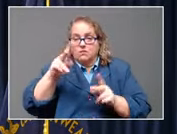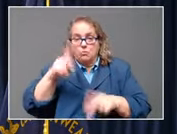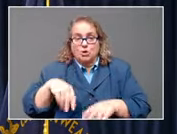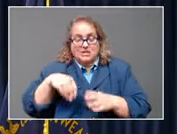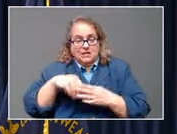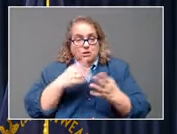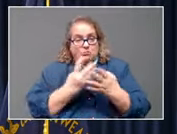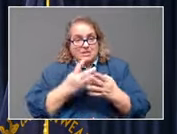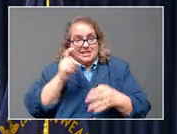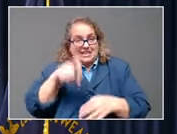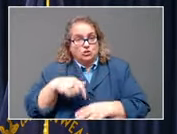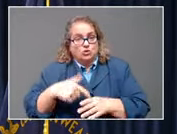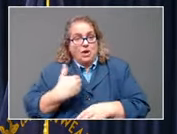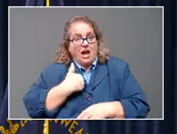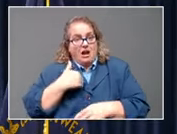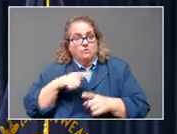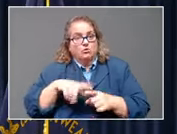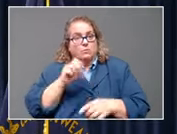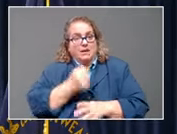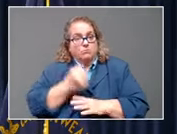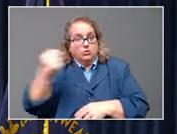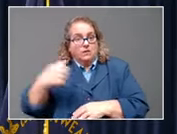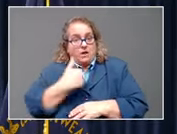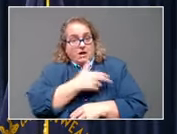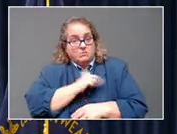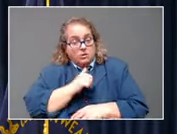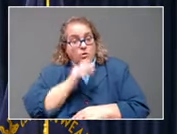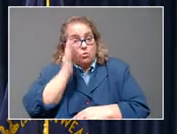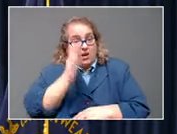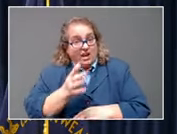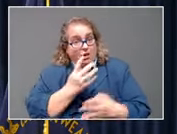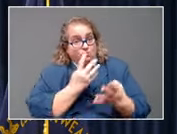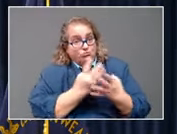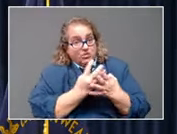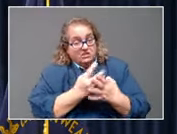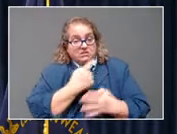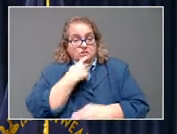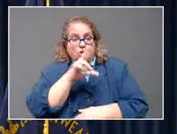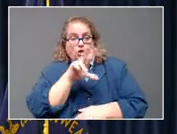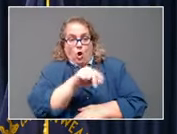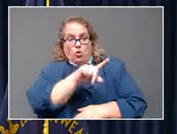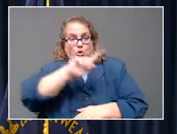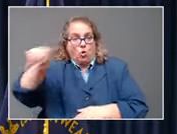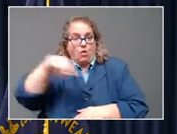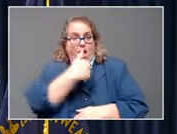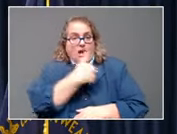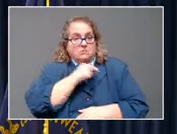be hospitalized? Would a prison deny someone a hospitalization if they didn't seem sick enough?